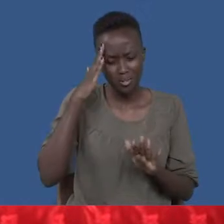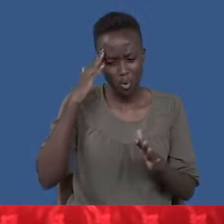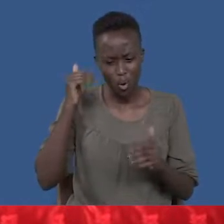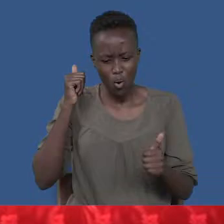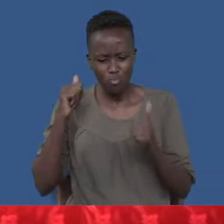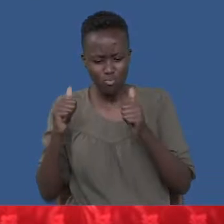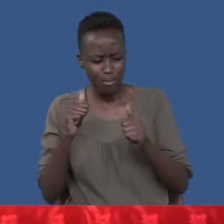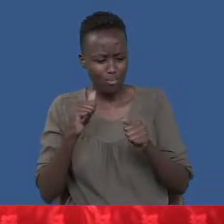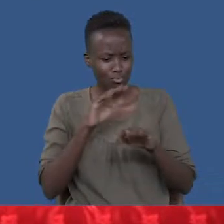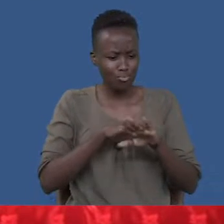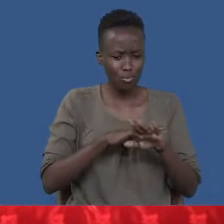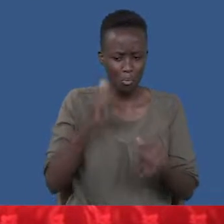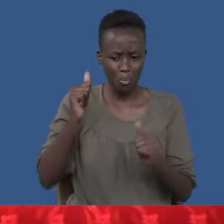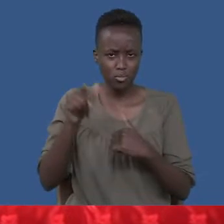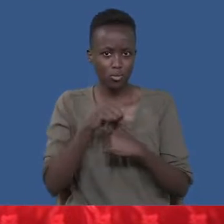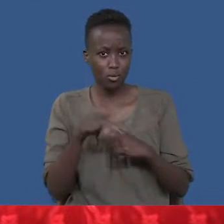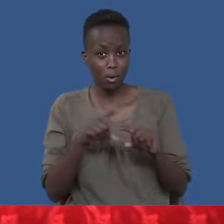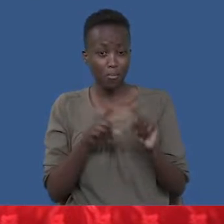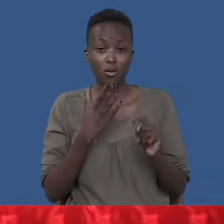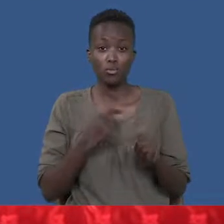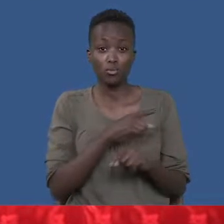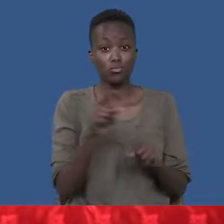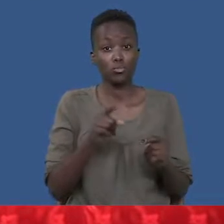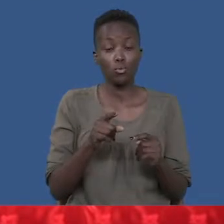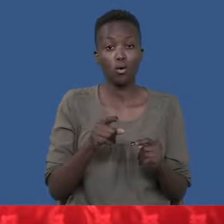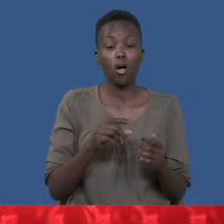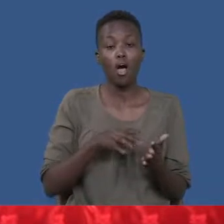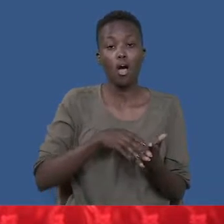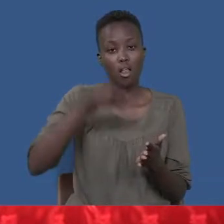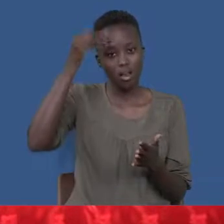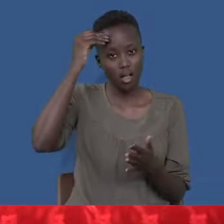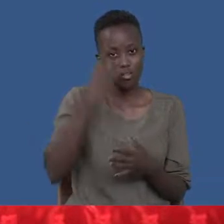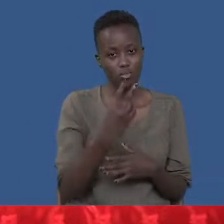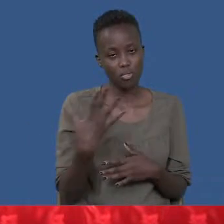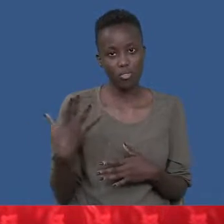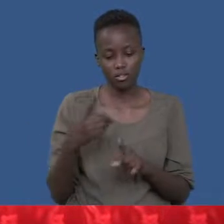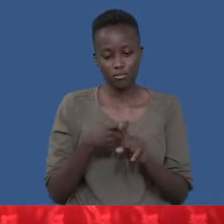interpretation you go with, but I want us to pick two lessons out of this.